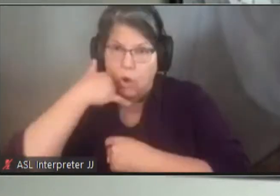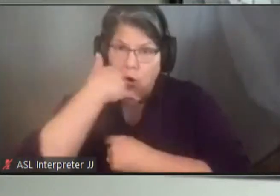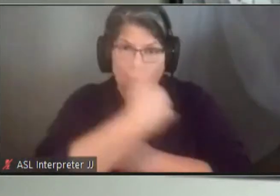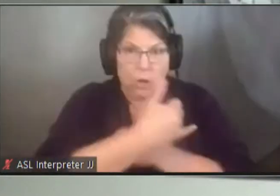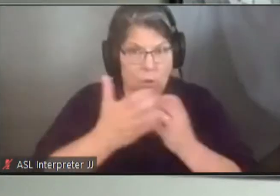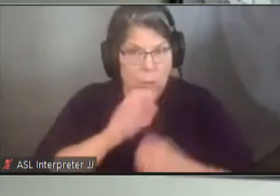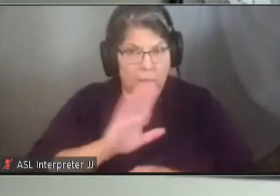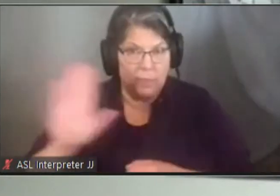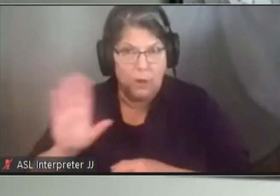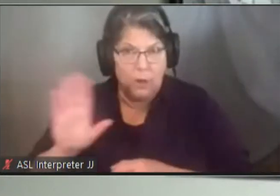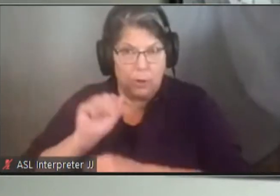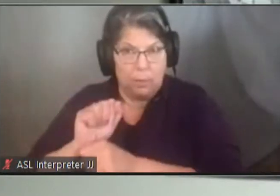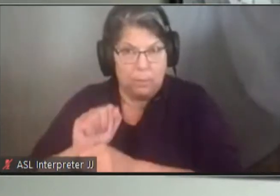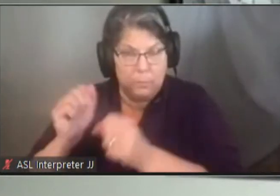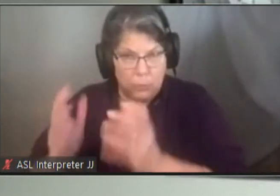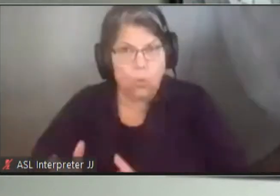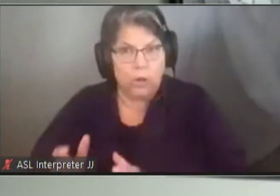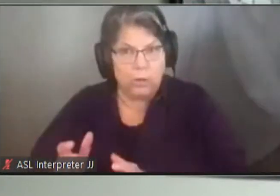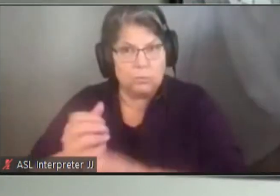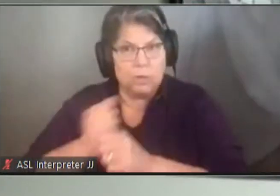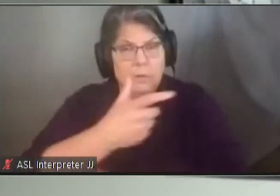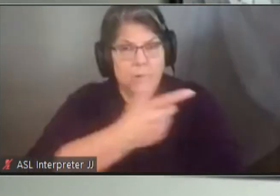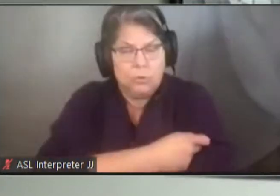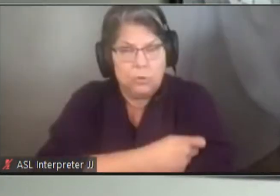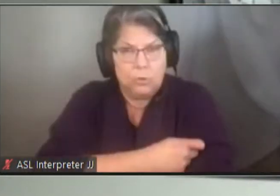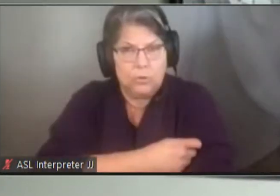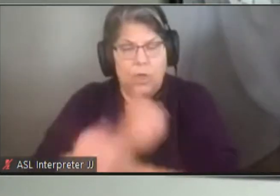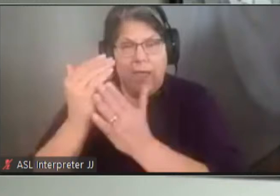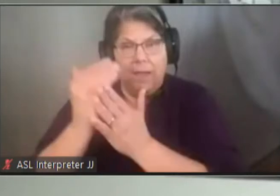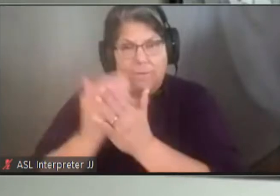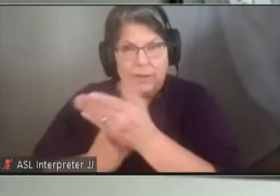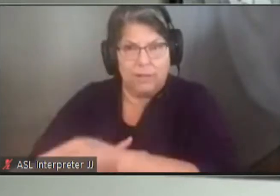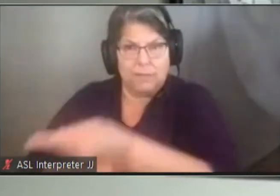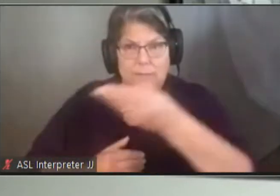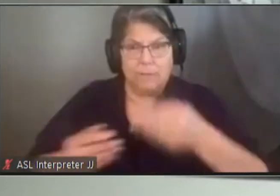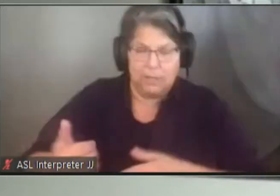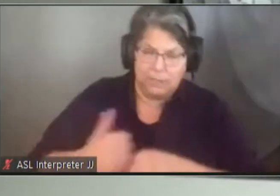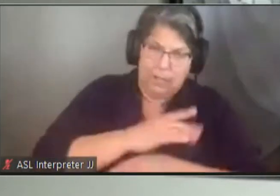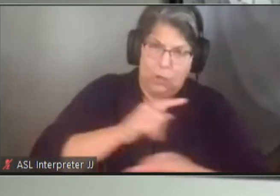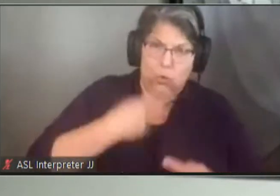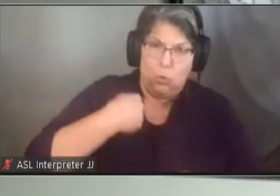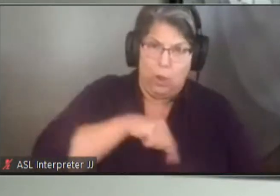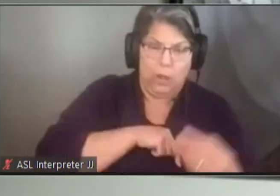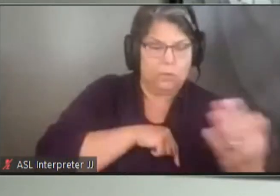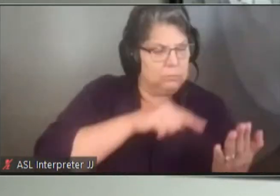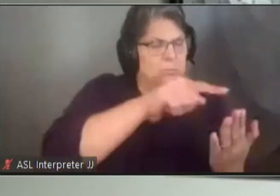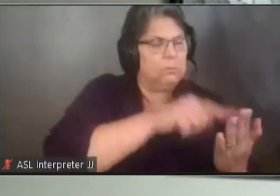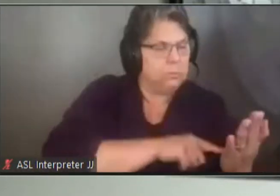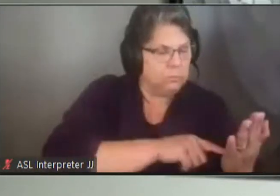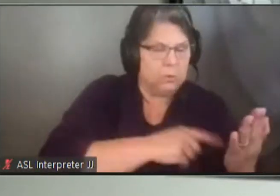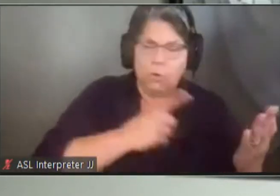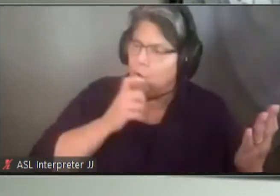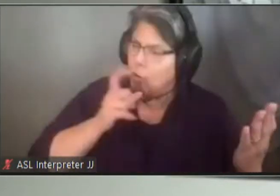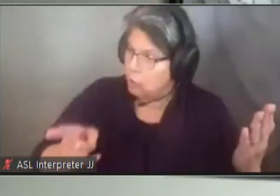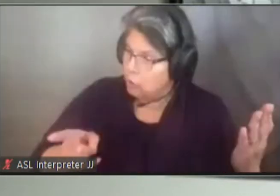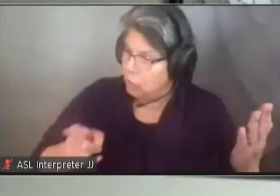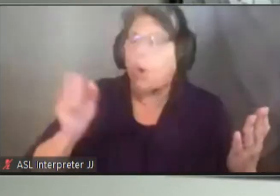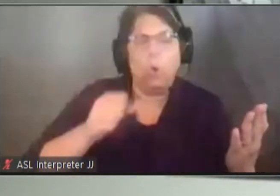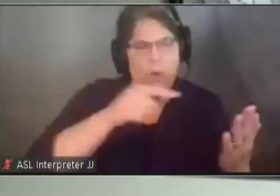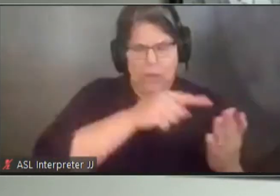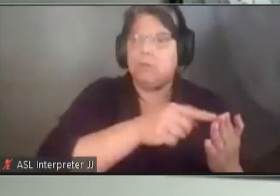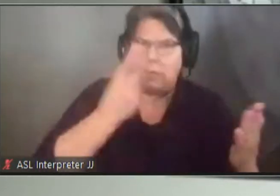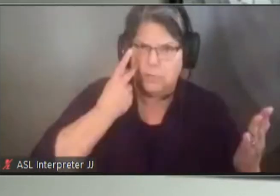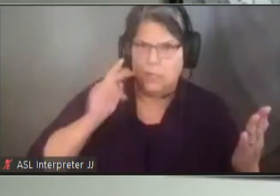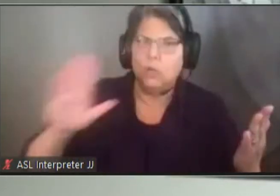to write a list, and we'll have it at the door when people register and just say, who are you? Yes, you're in by virtue of your employment. I have